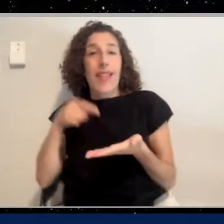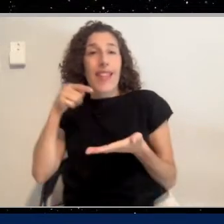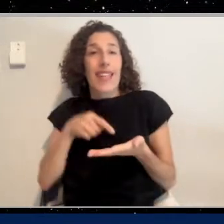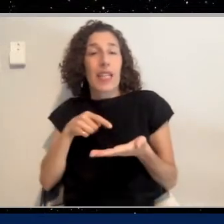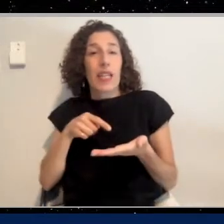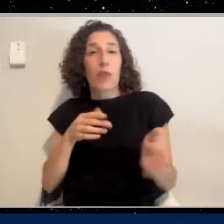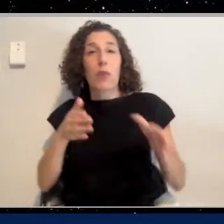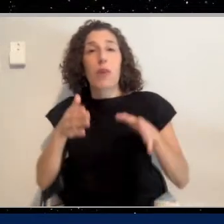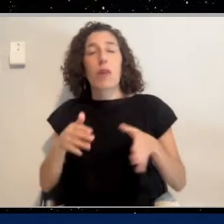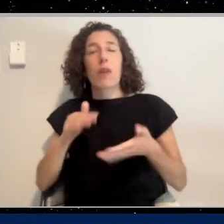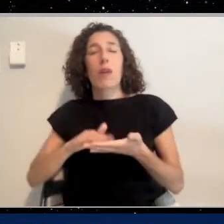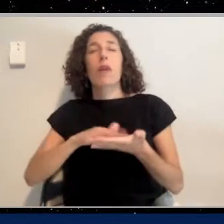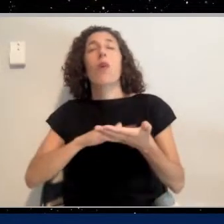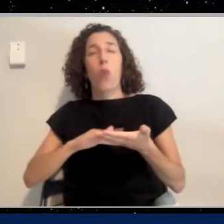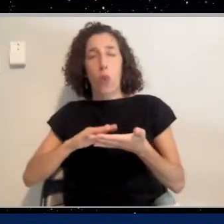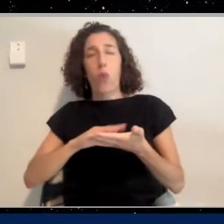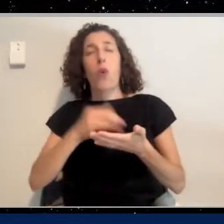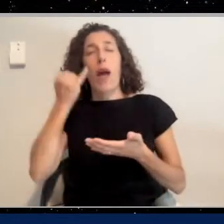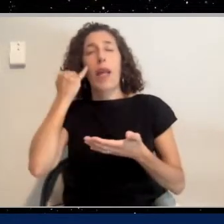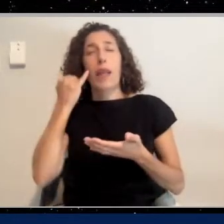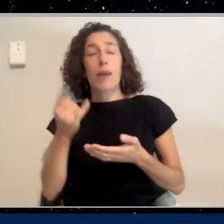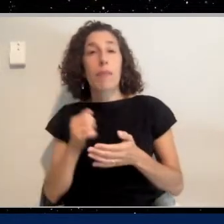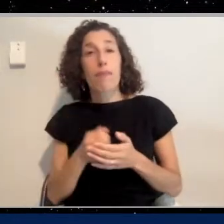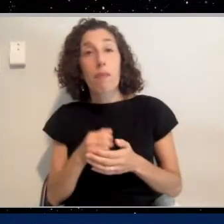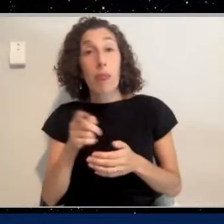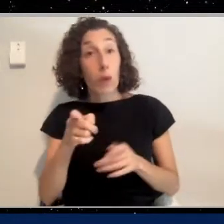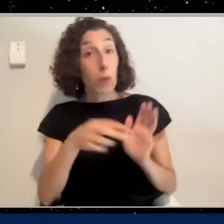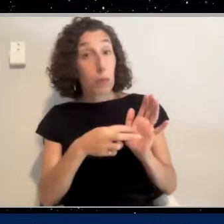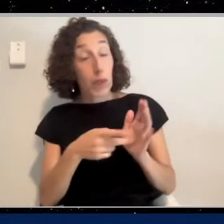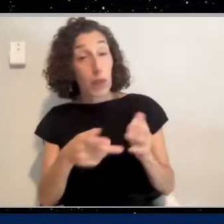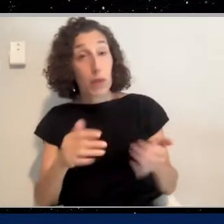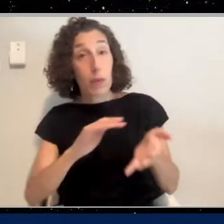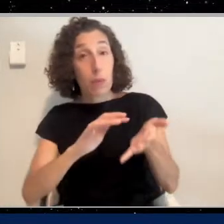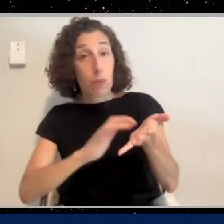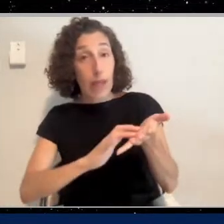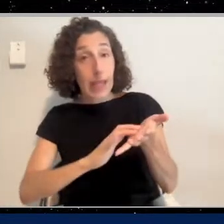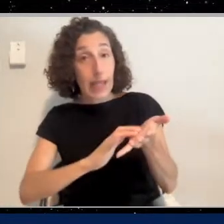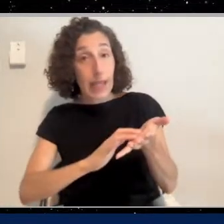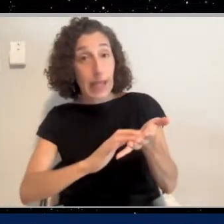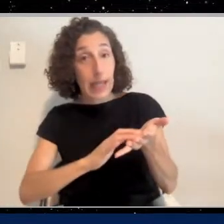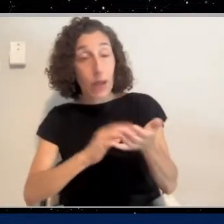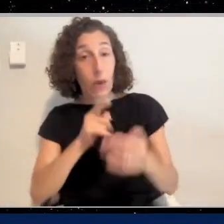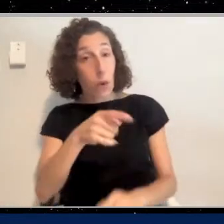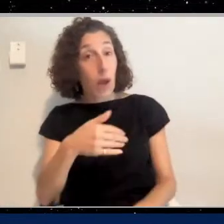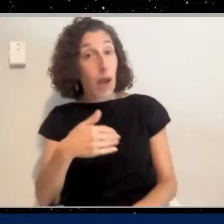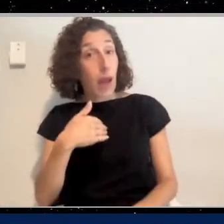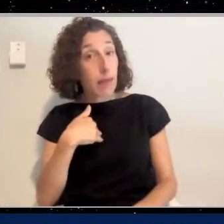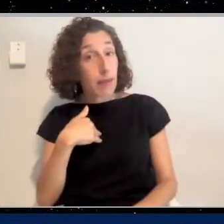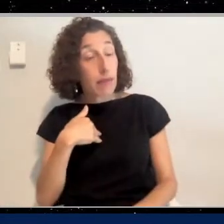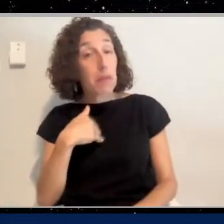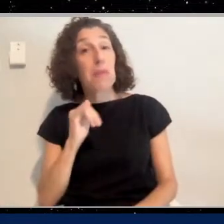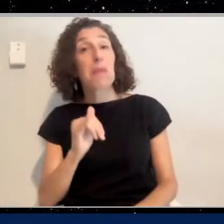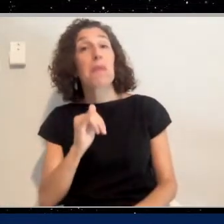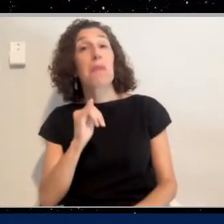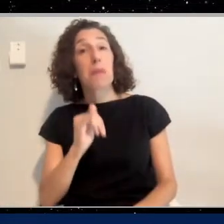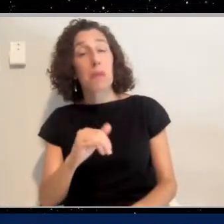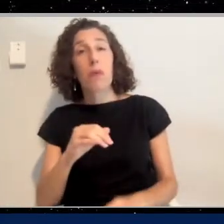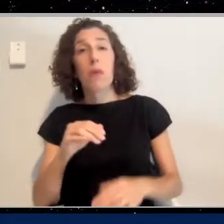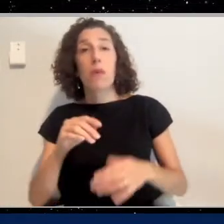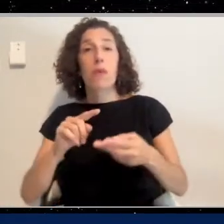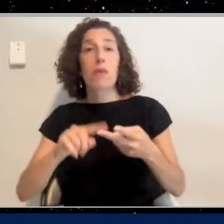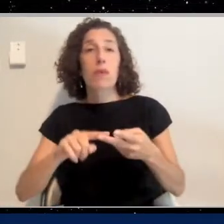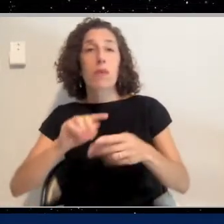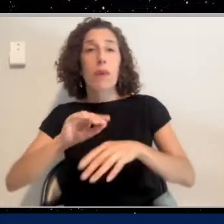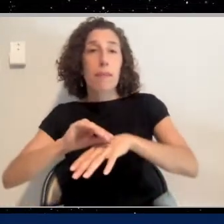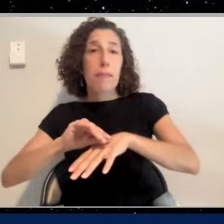see something that has like a braille raised print or something like that at the exhibit, but there are other things that aren't, I guess if you walked